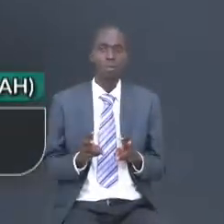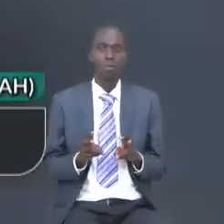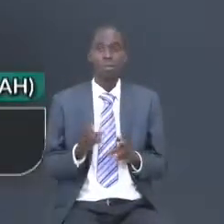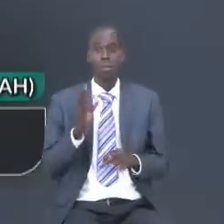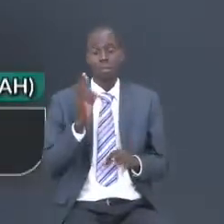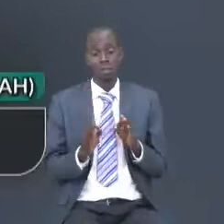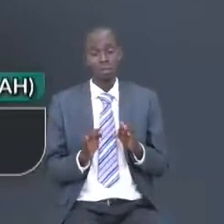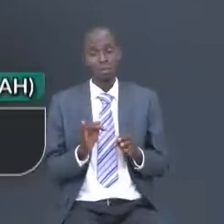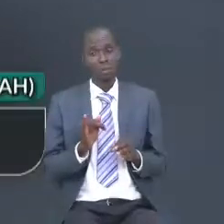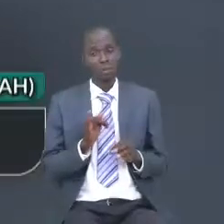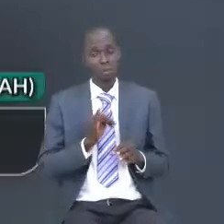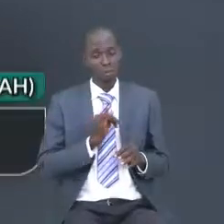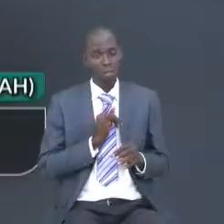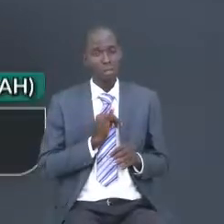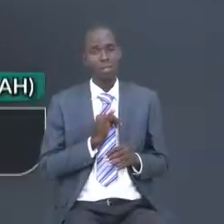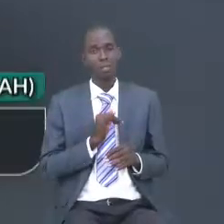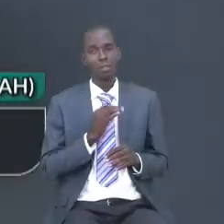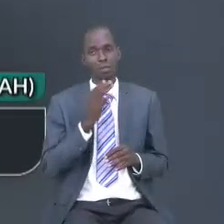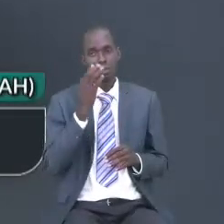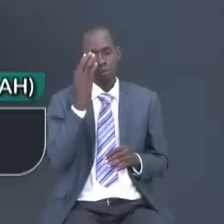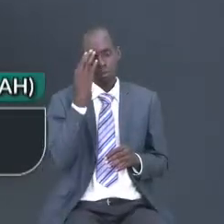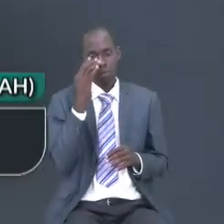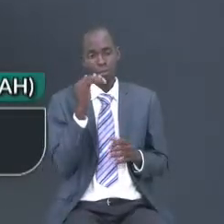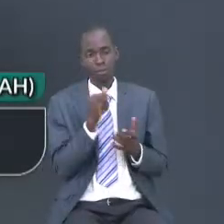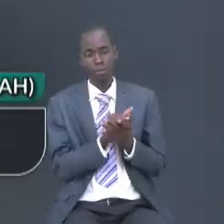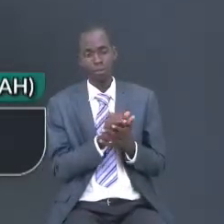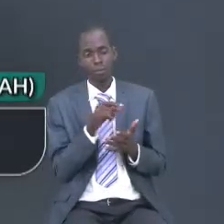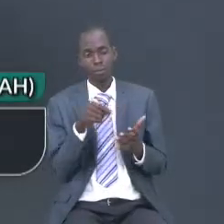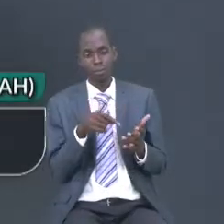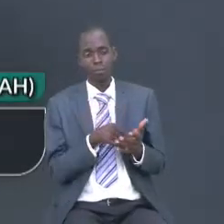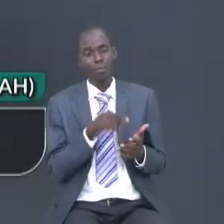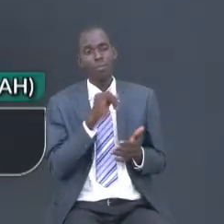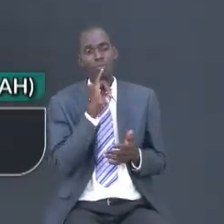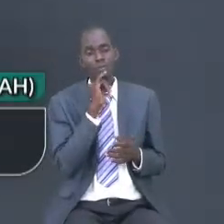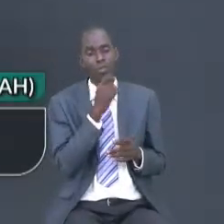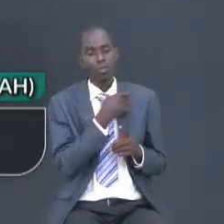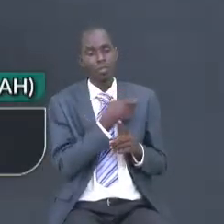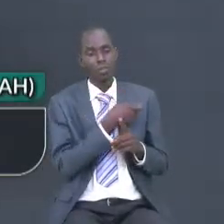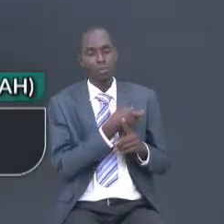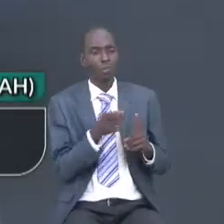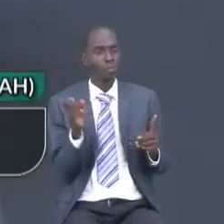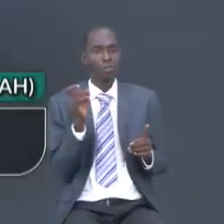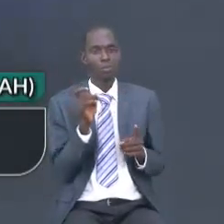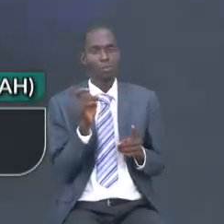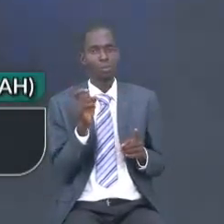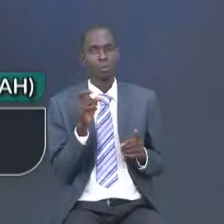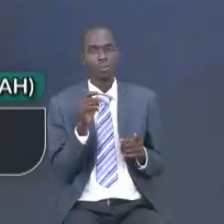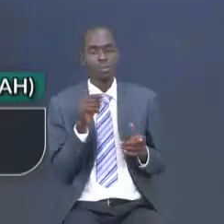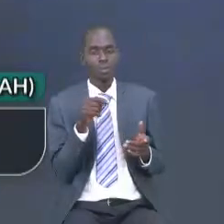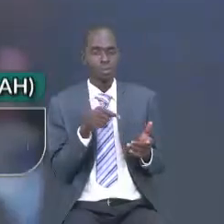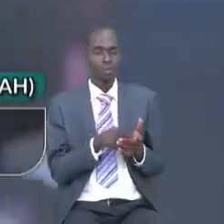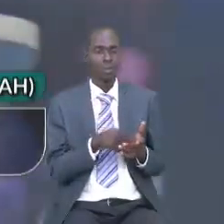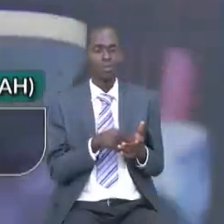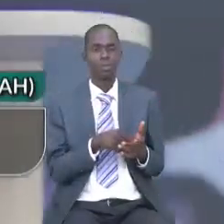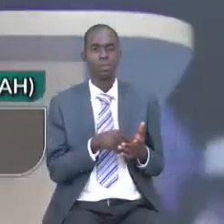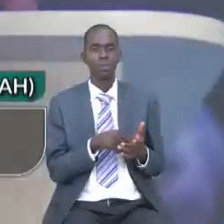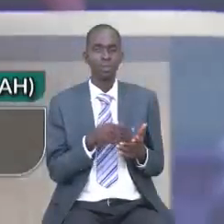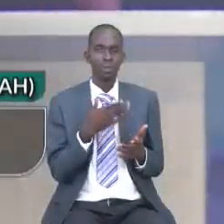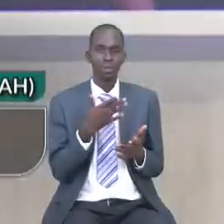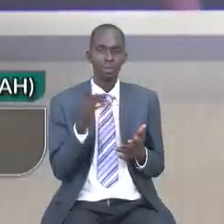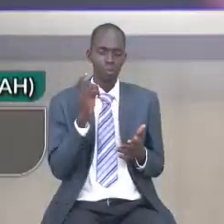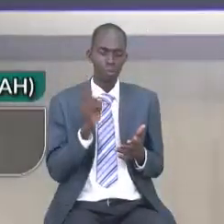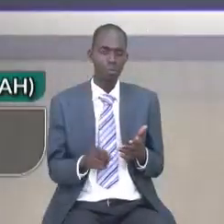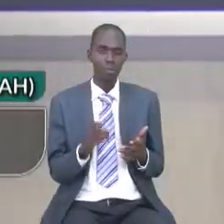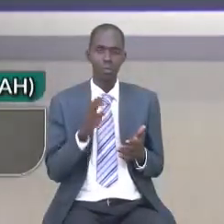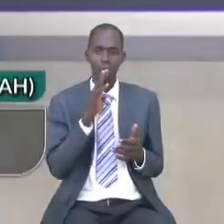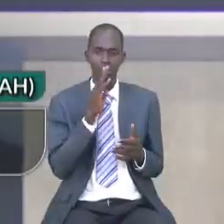learn that this is injurious, that learning must be retained, and I must